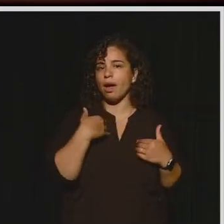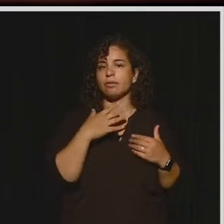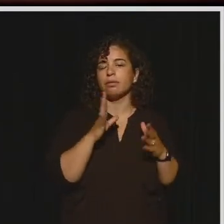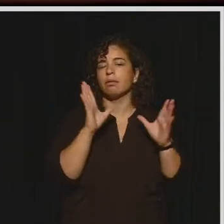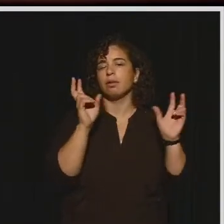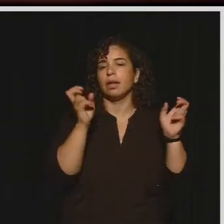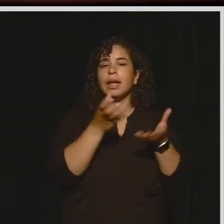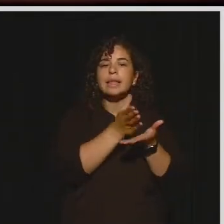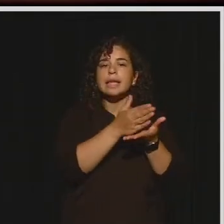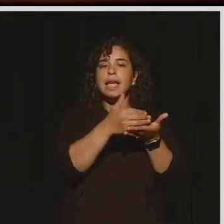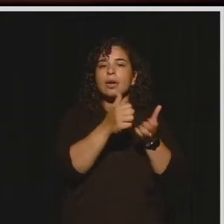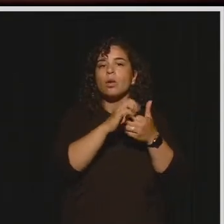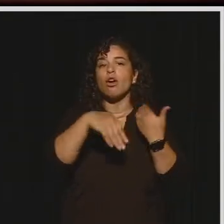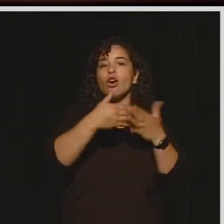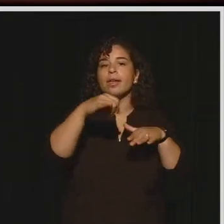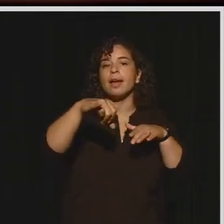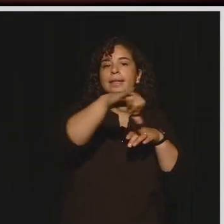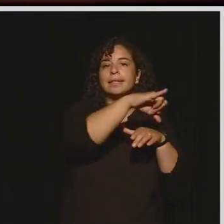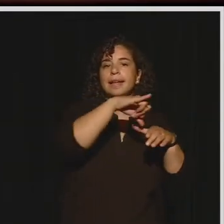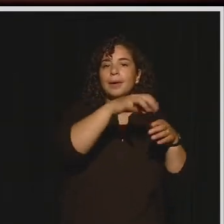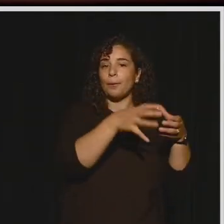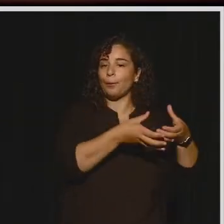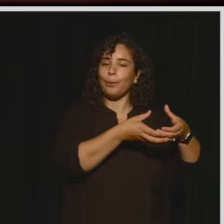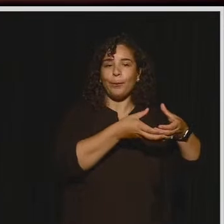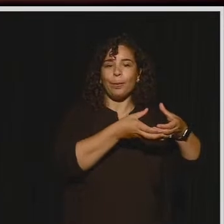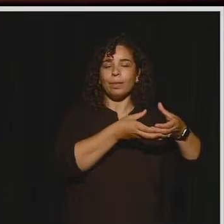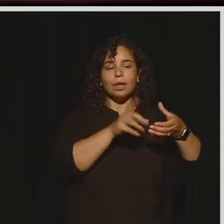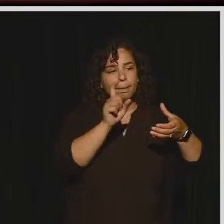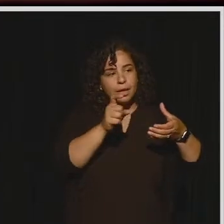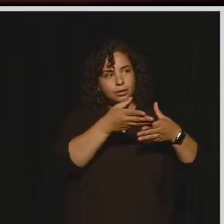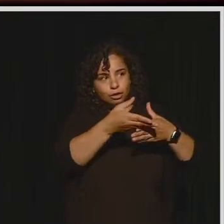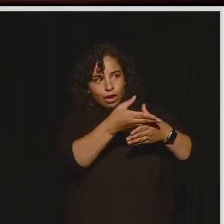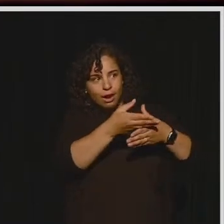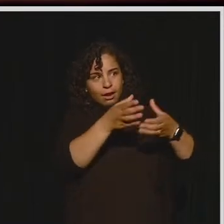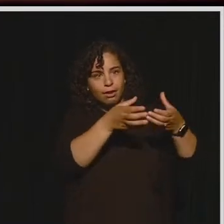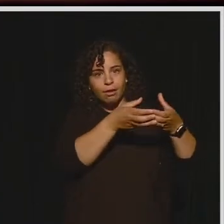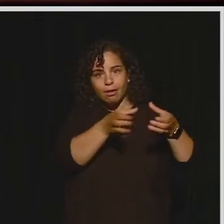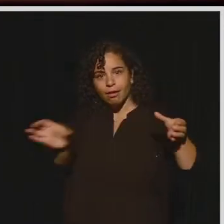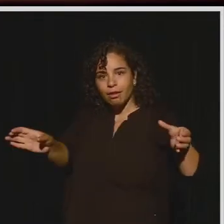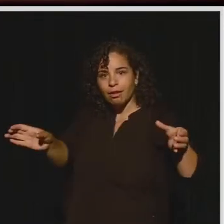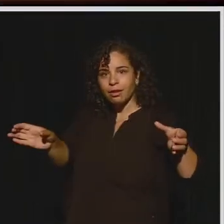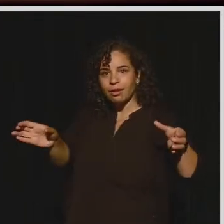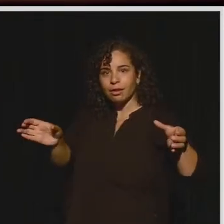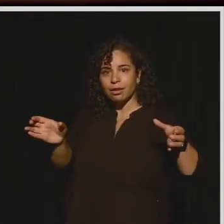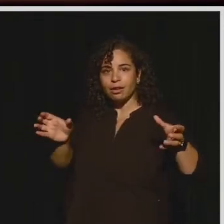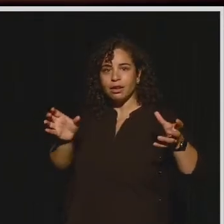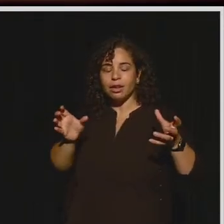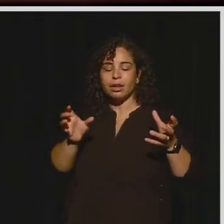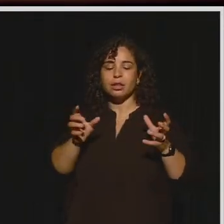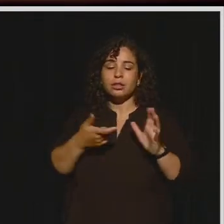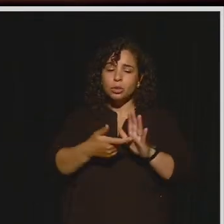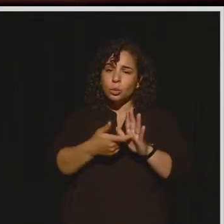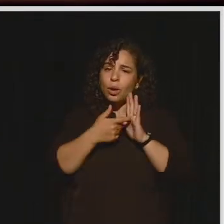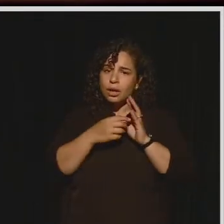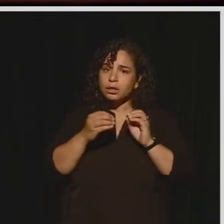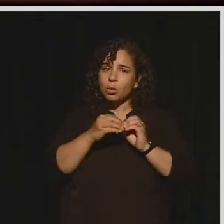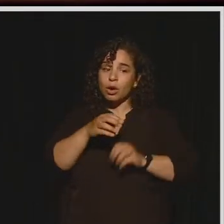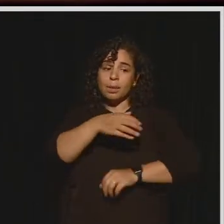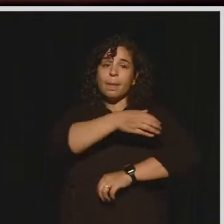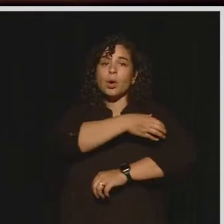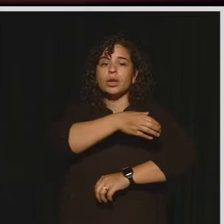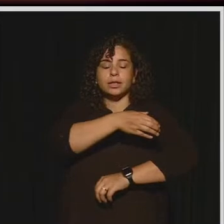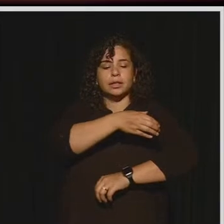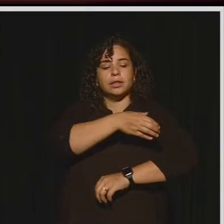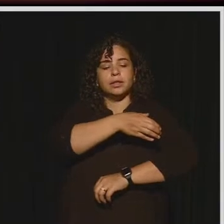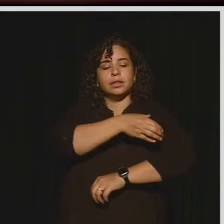icing, sharing. And it's going to take some seeding of power, position, place for